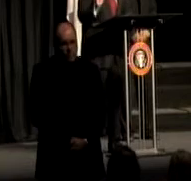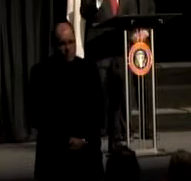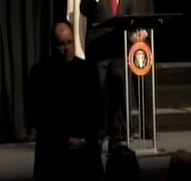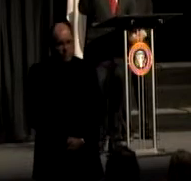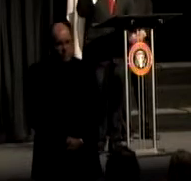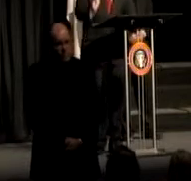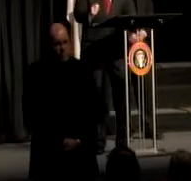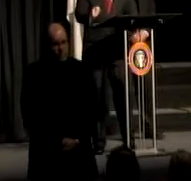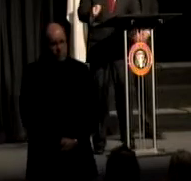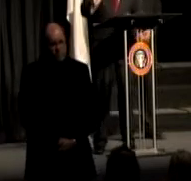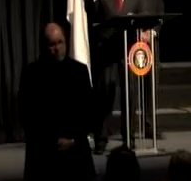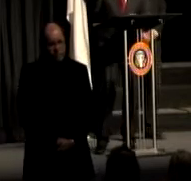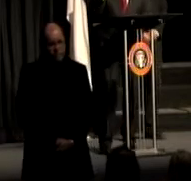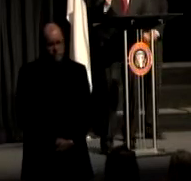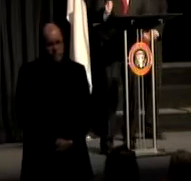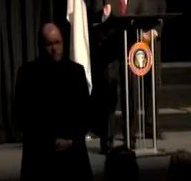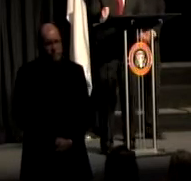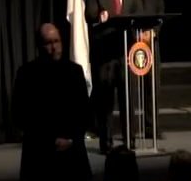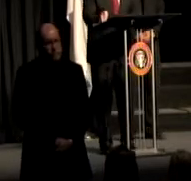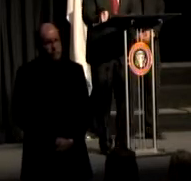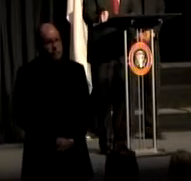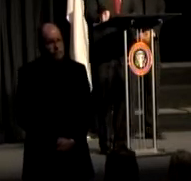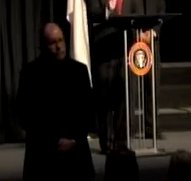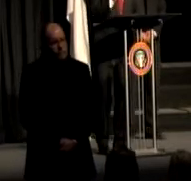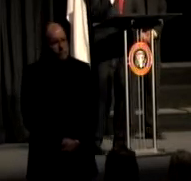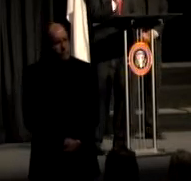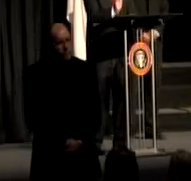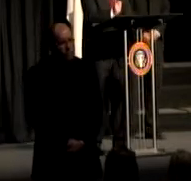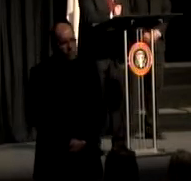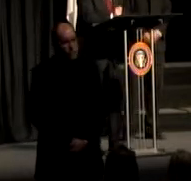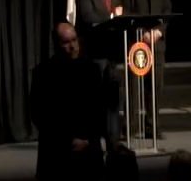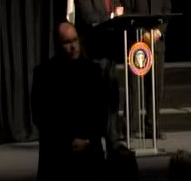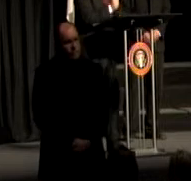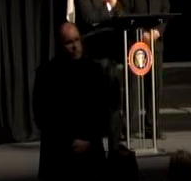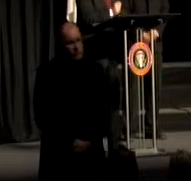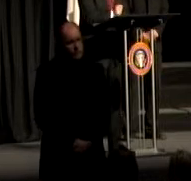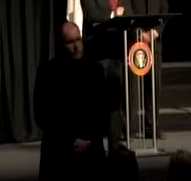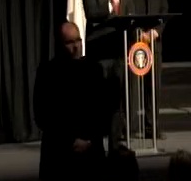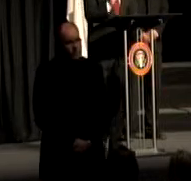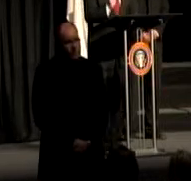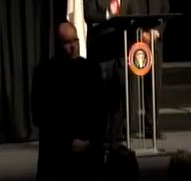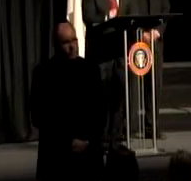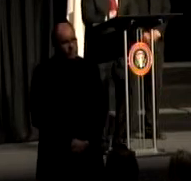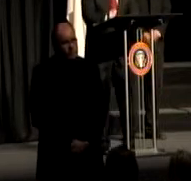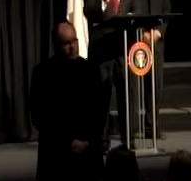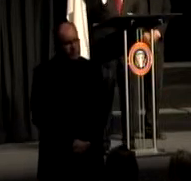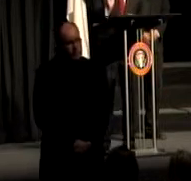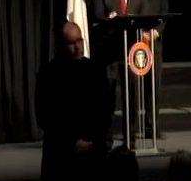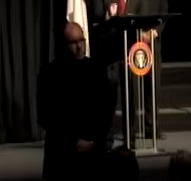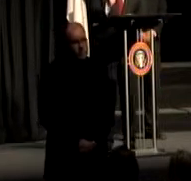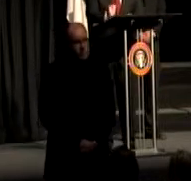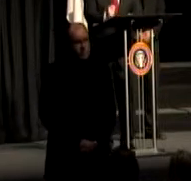it is what compels me on a daily basis is what consumes me more than anything else at this church